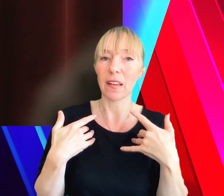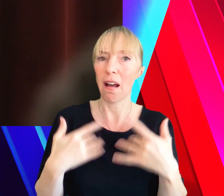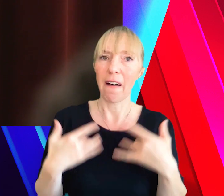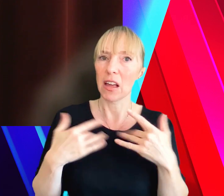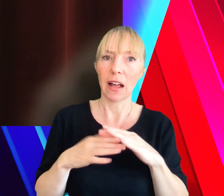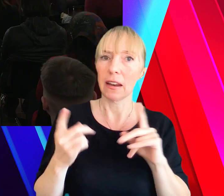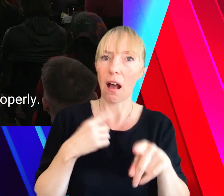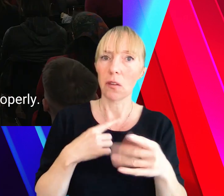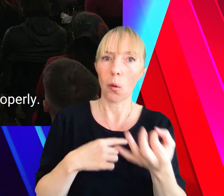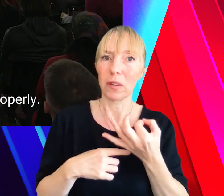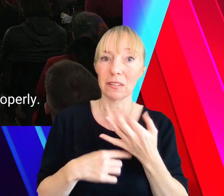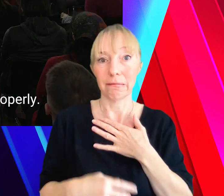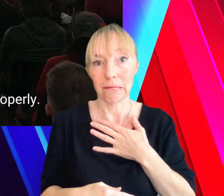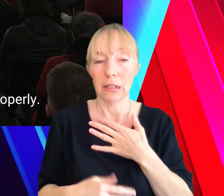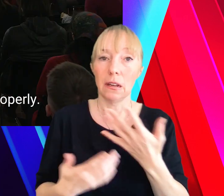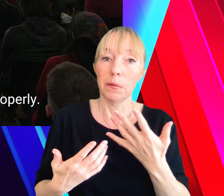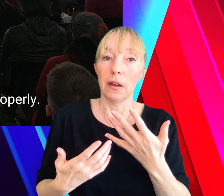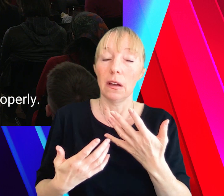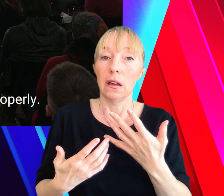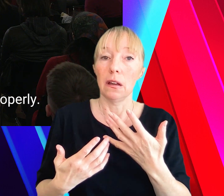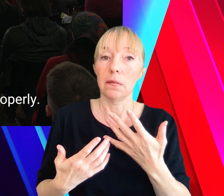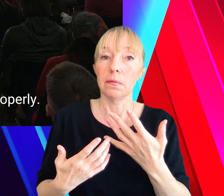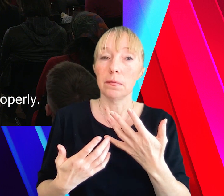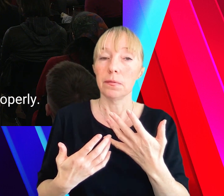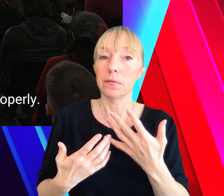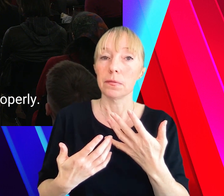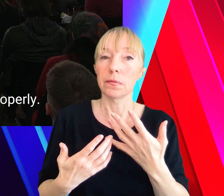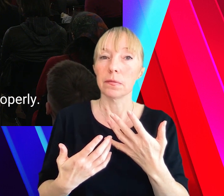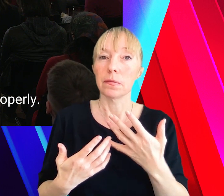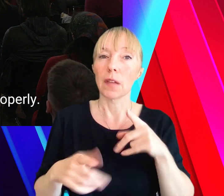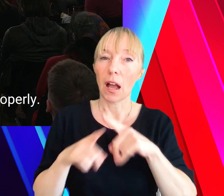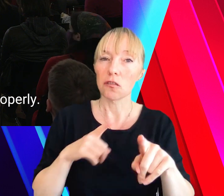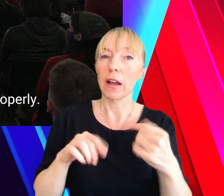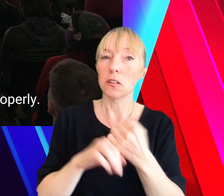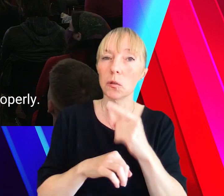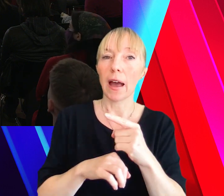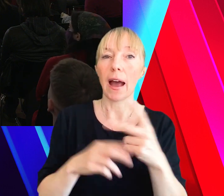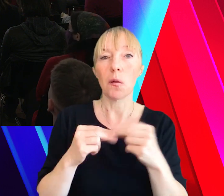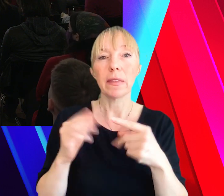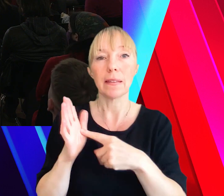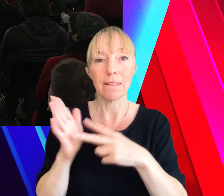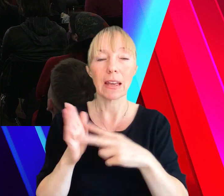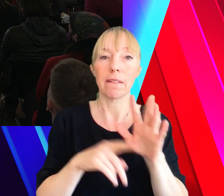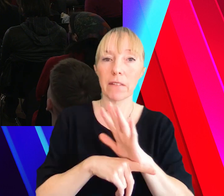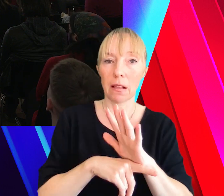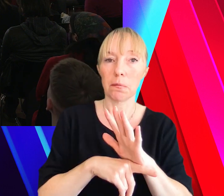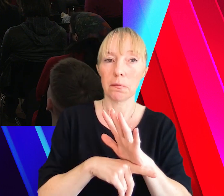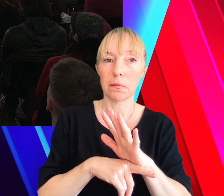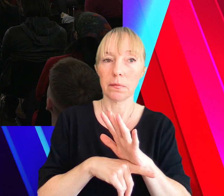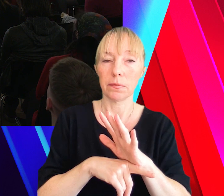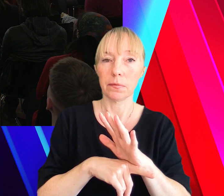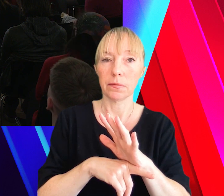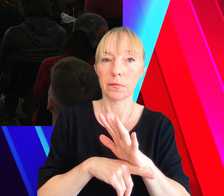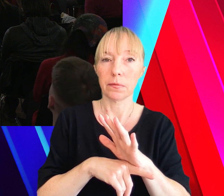I find that's really interesting. I don't feel like I've answered your question properly, but like I think I kind of tried to do that obviously